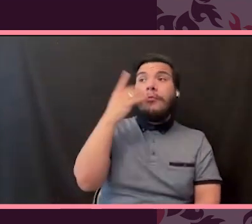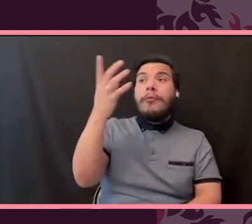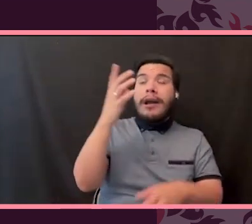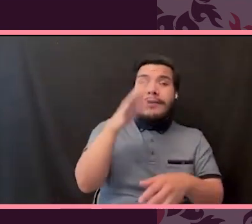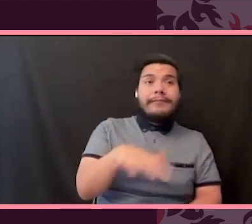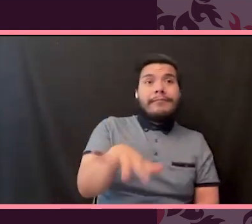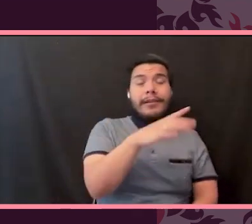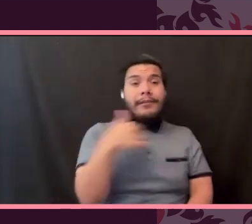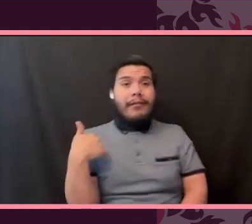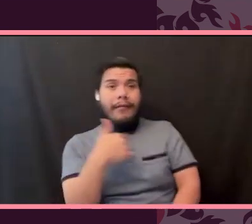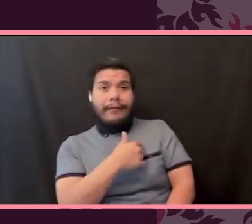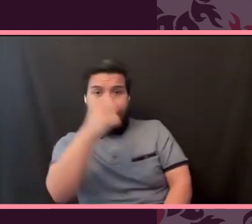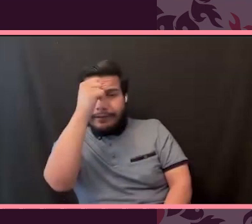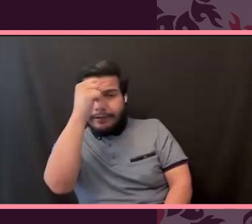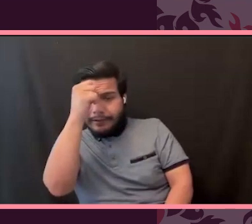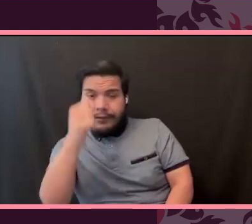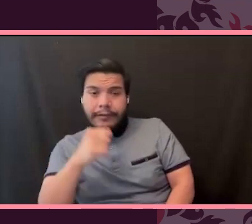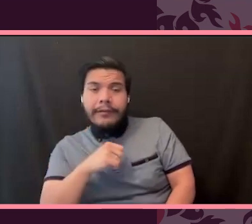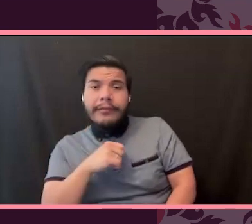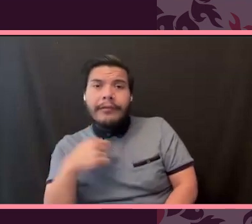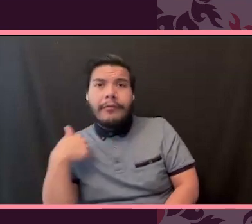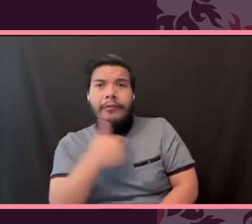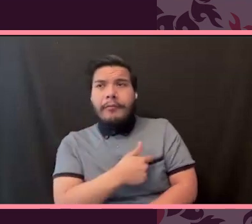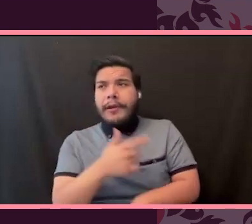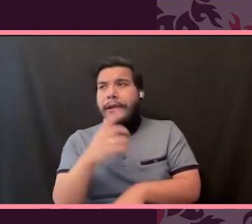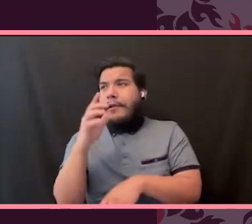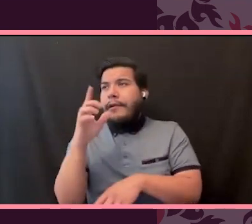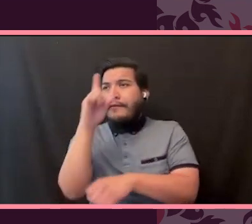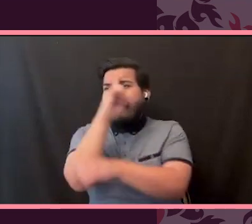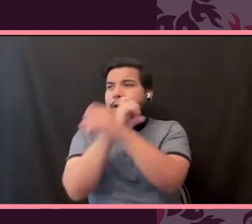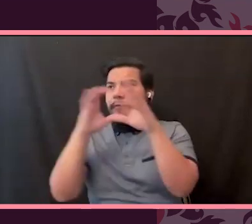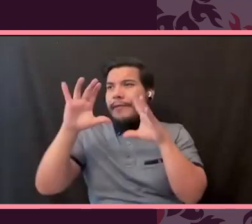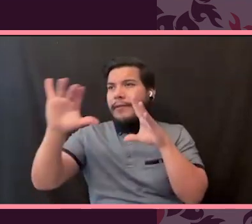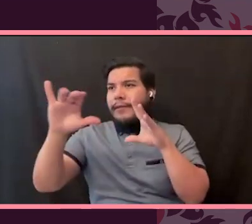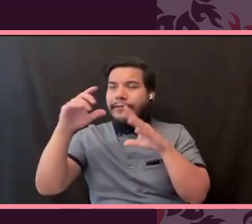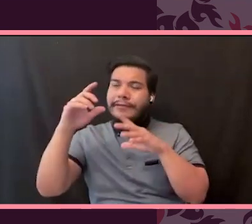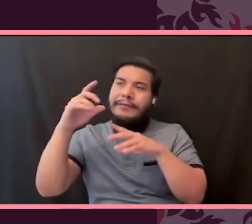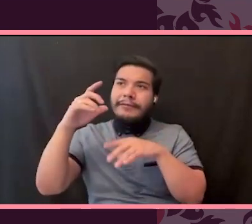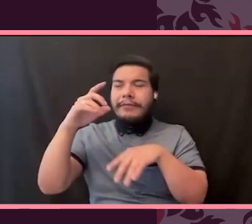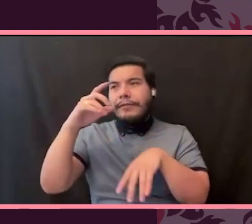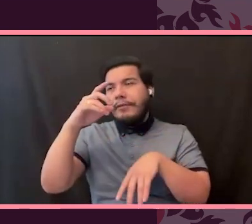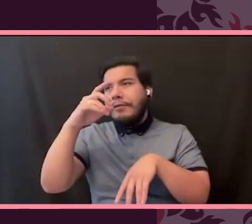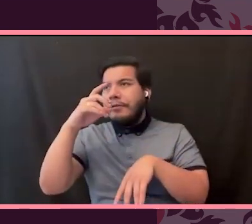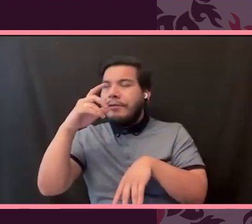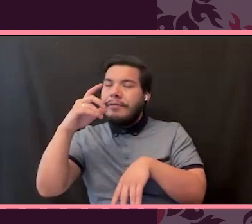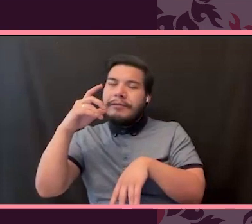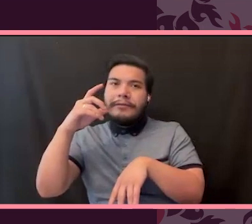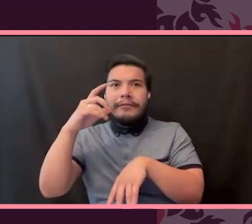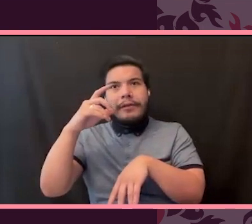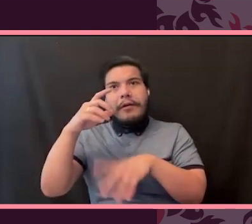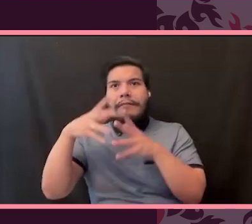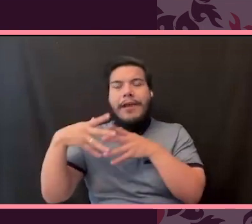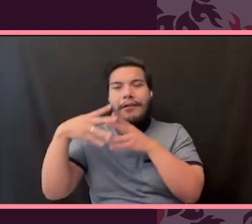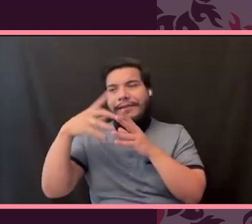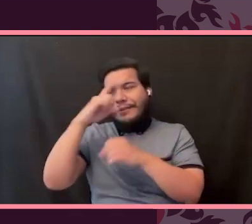Indians we're sort of framed by this model minority thing of, right? Like we perform and we're just,